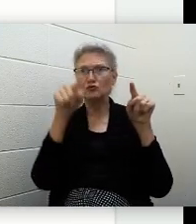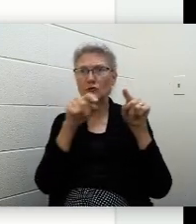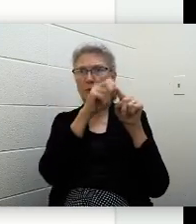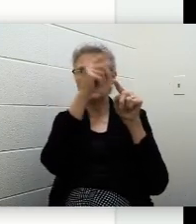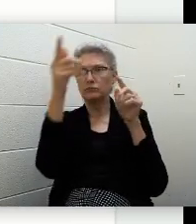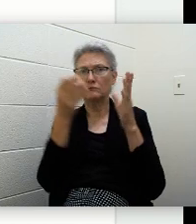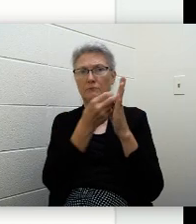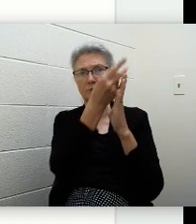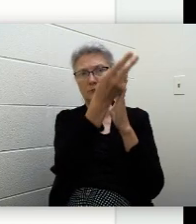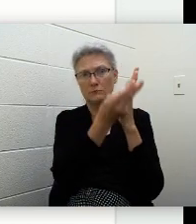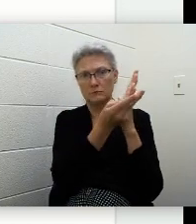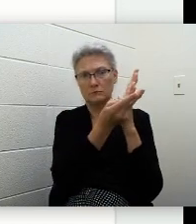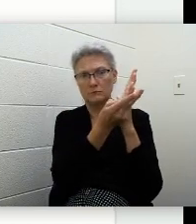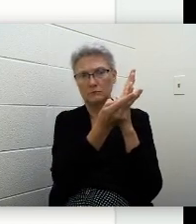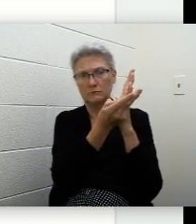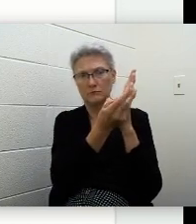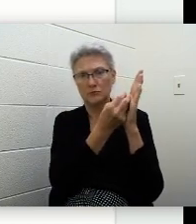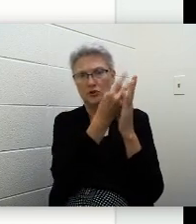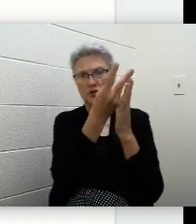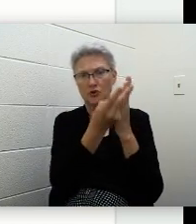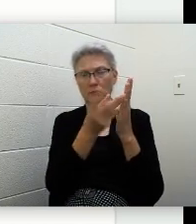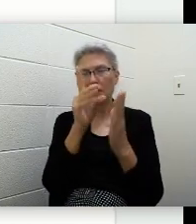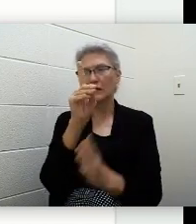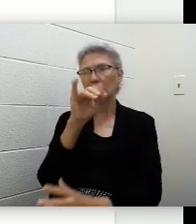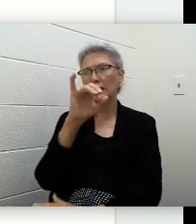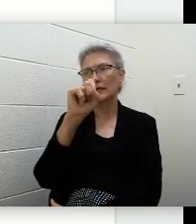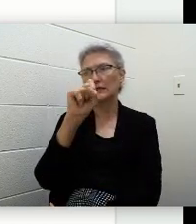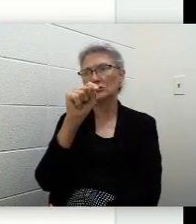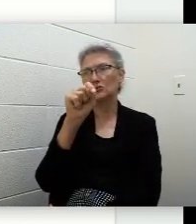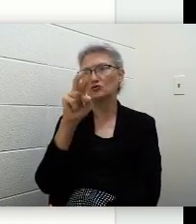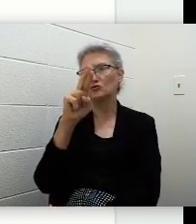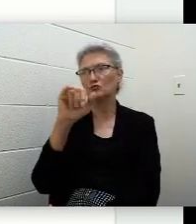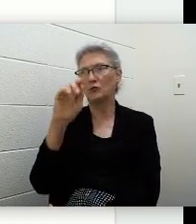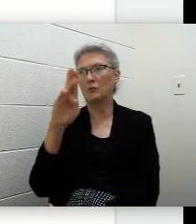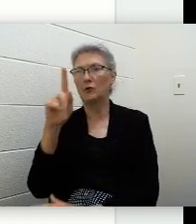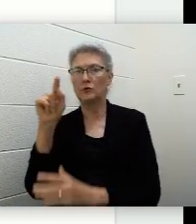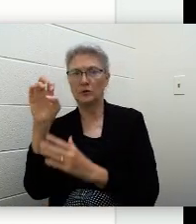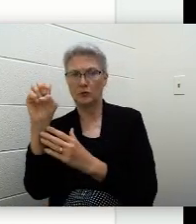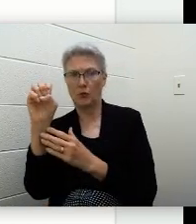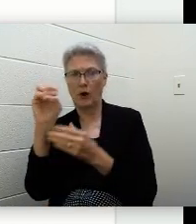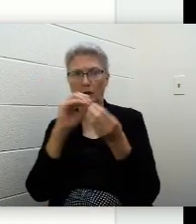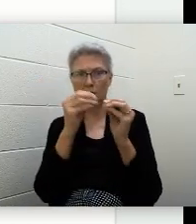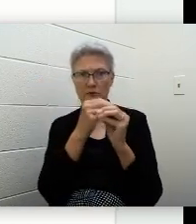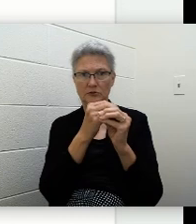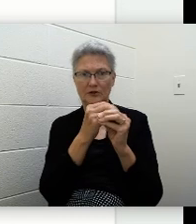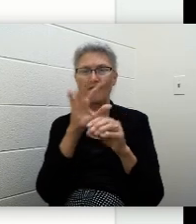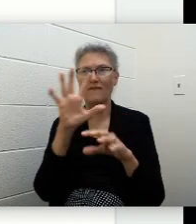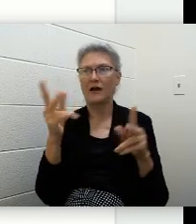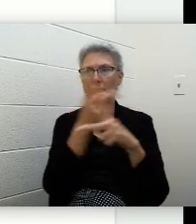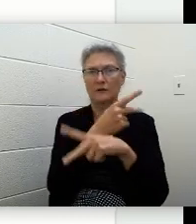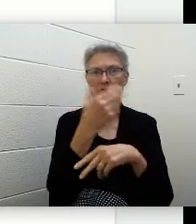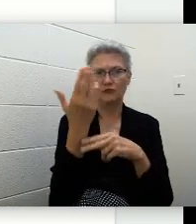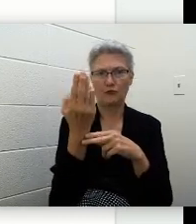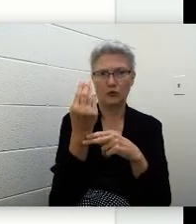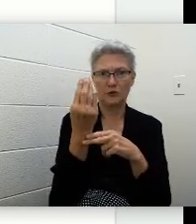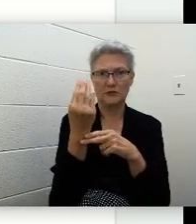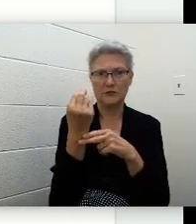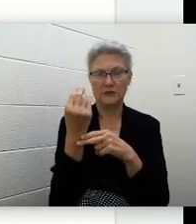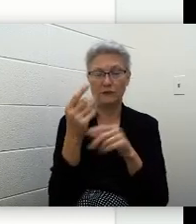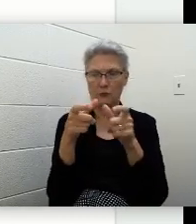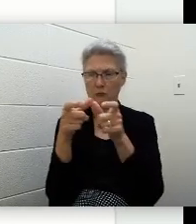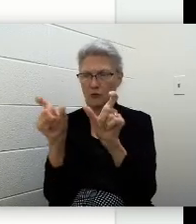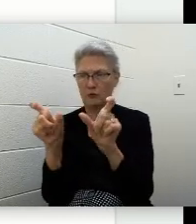our numbers. So what I'm looking at is 5 times 14. But that can also, if we broke apart this 14,